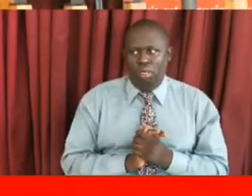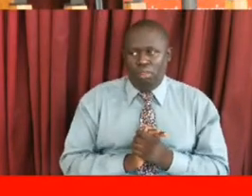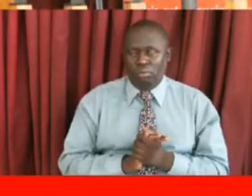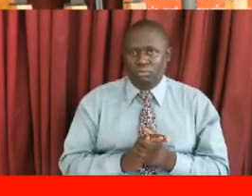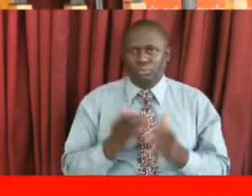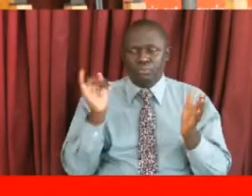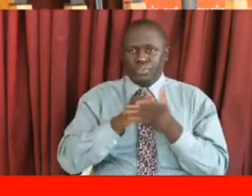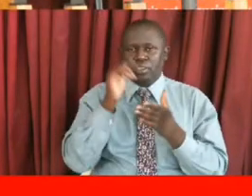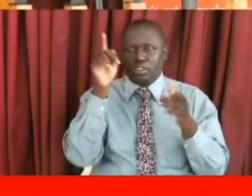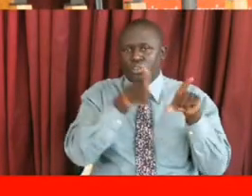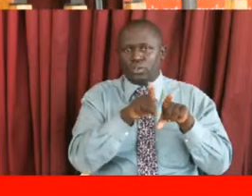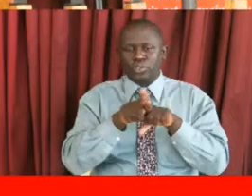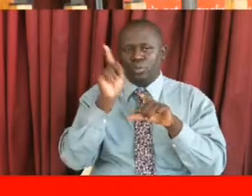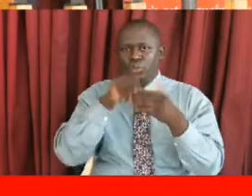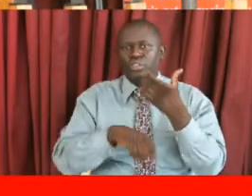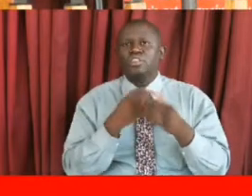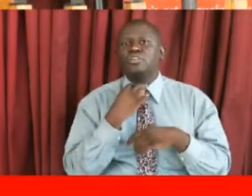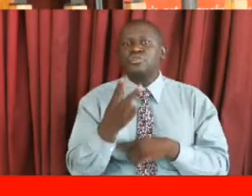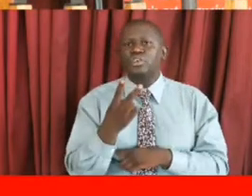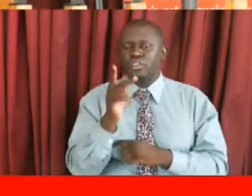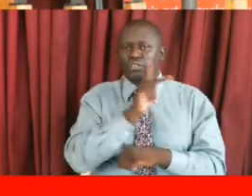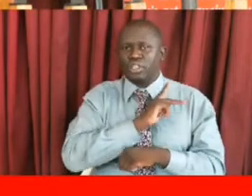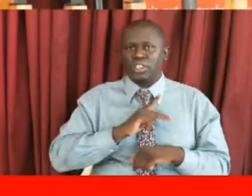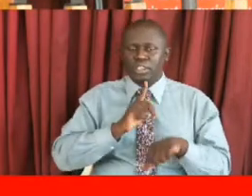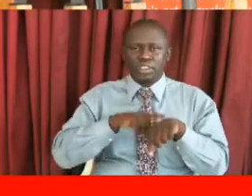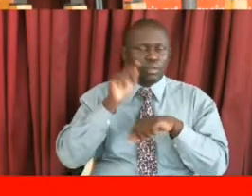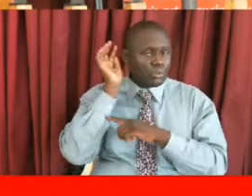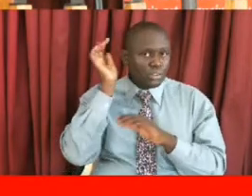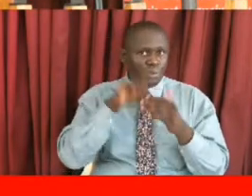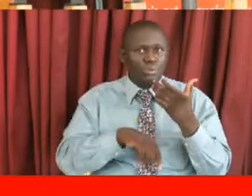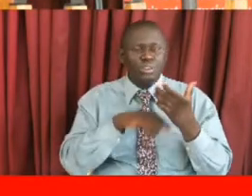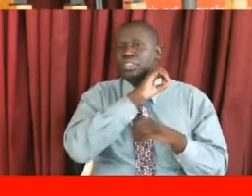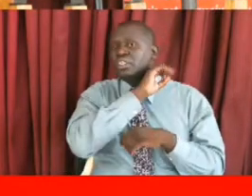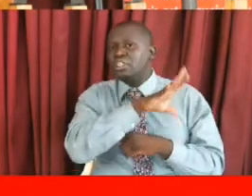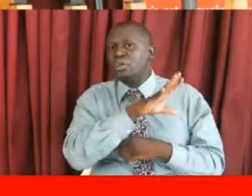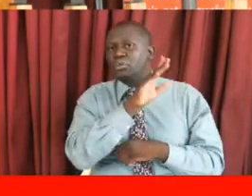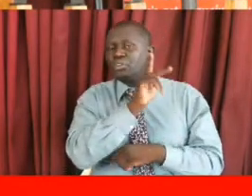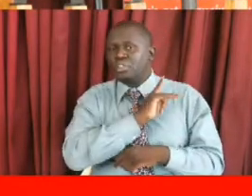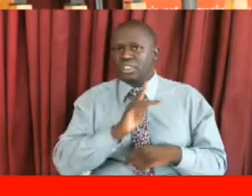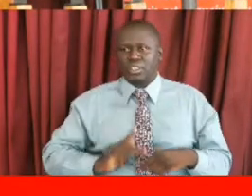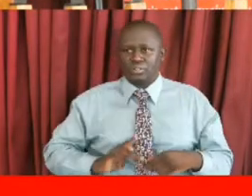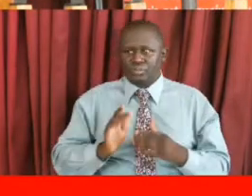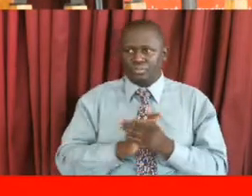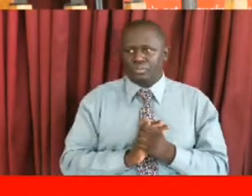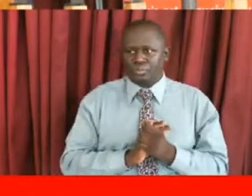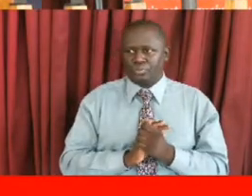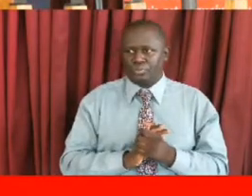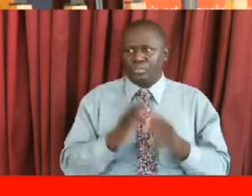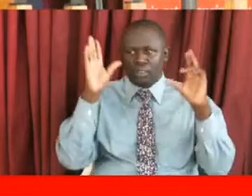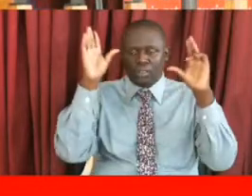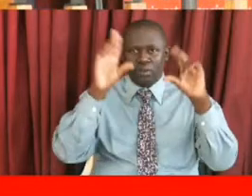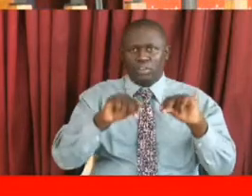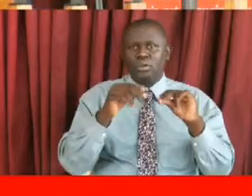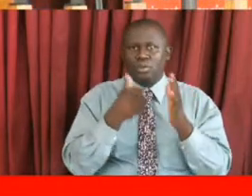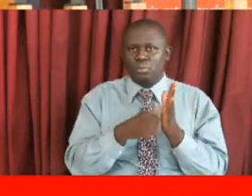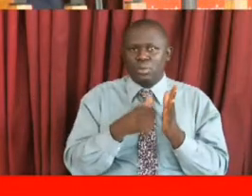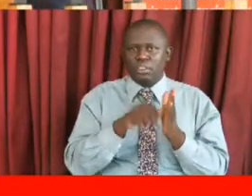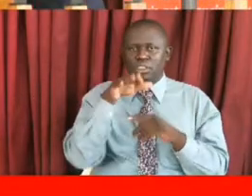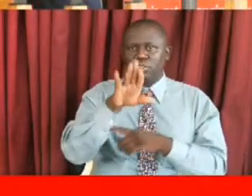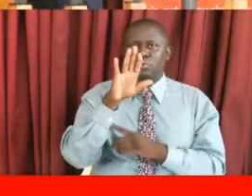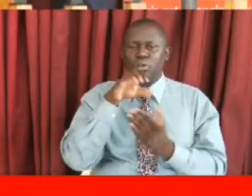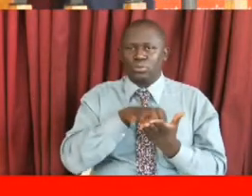voice of the king and when you will hear the shout of the king oh no matter your